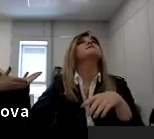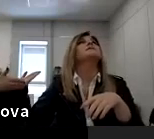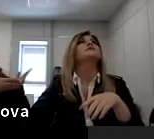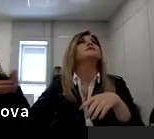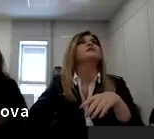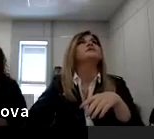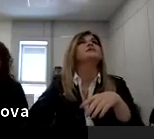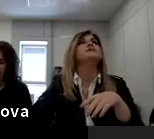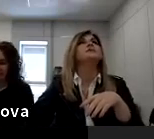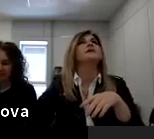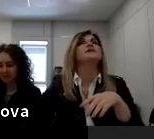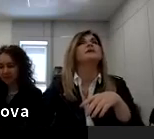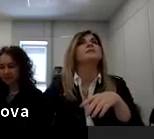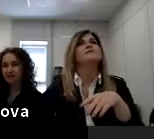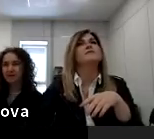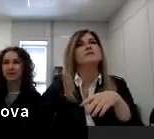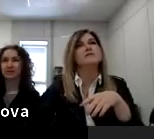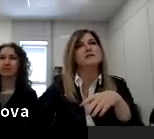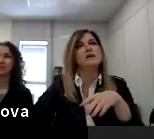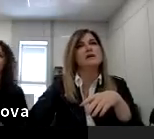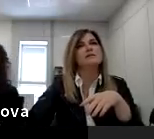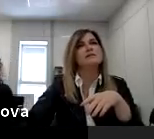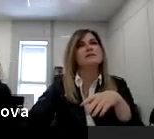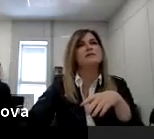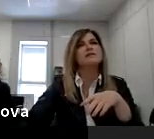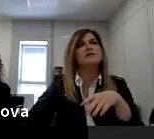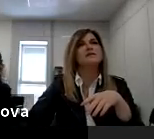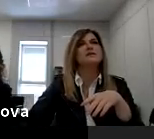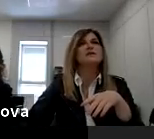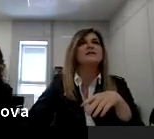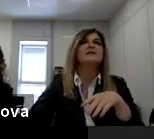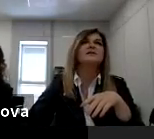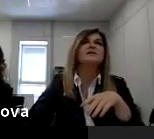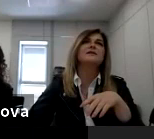a couple of words, a couple of words about